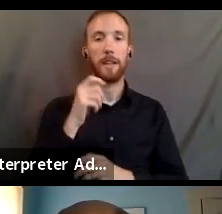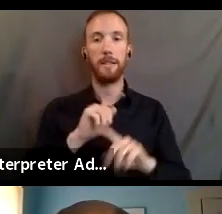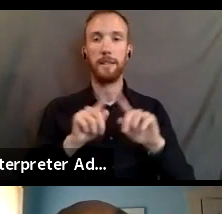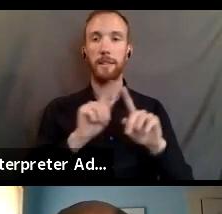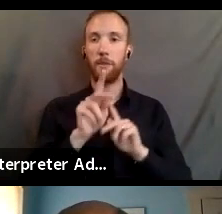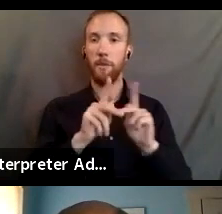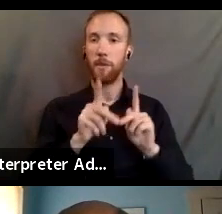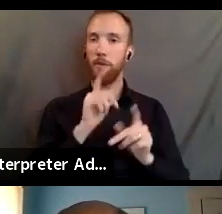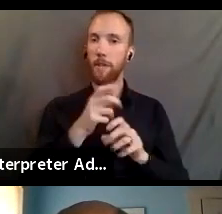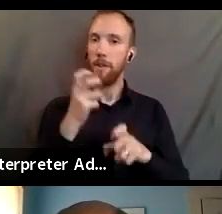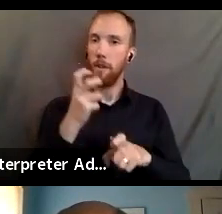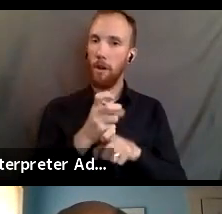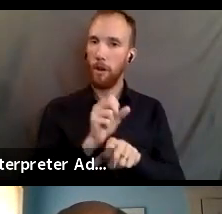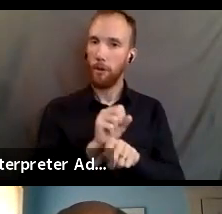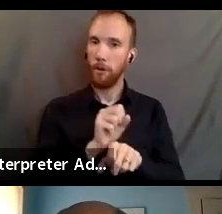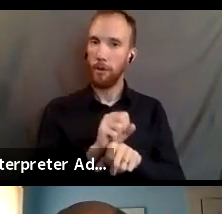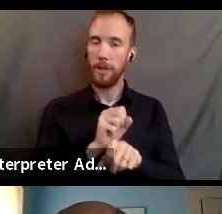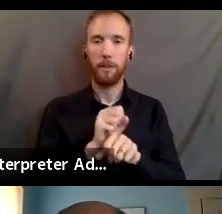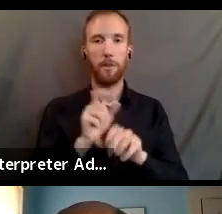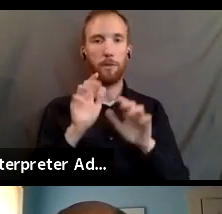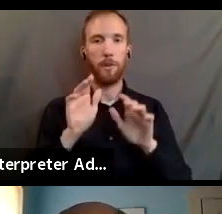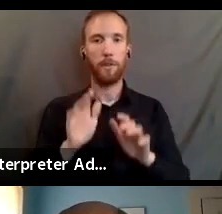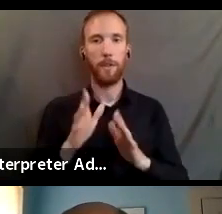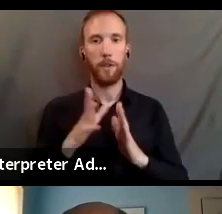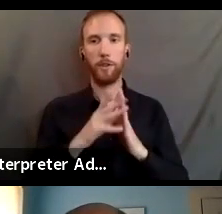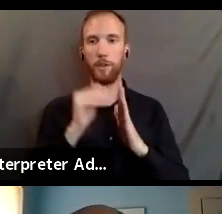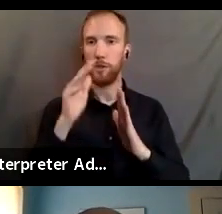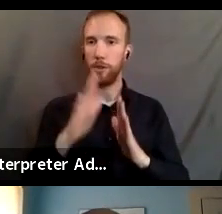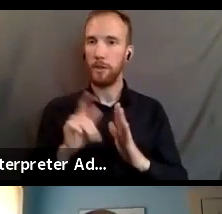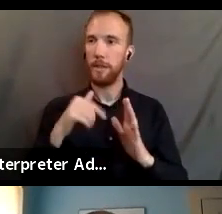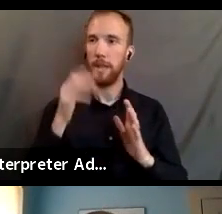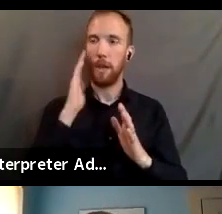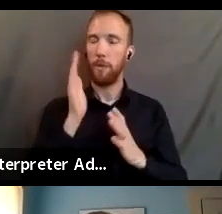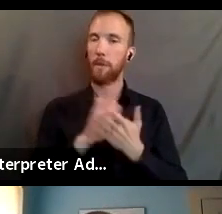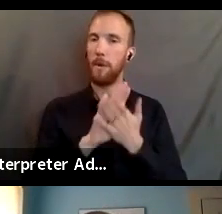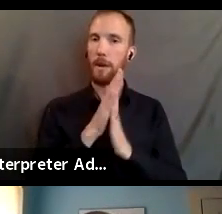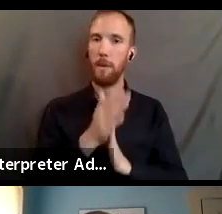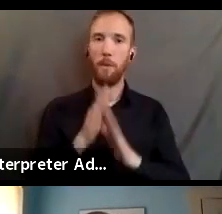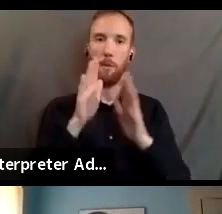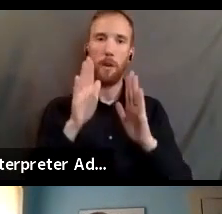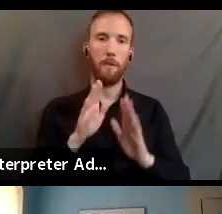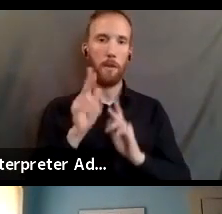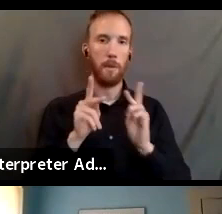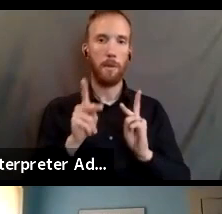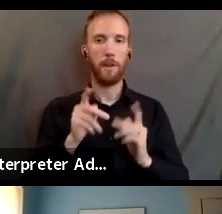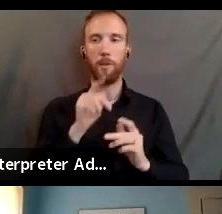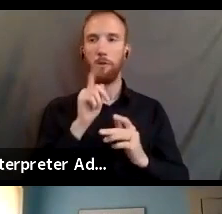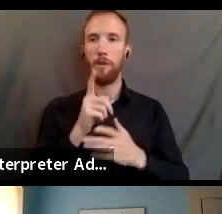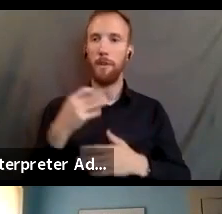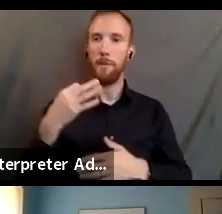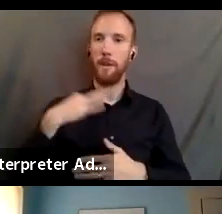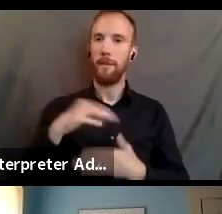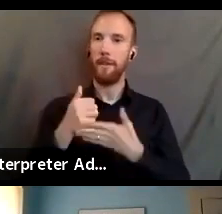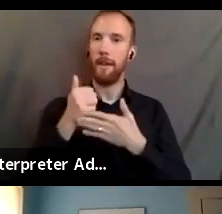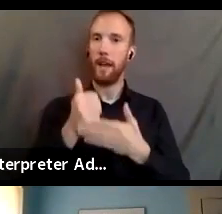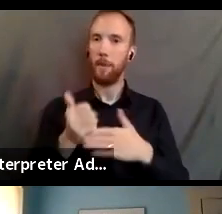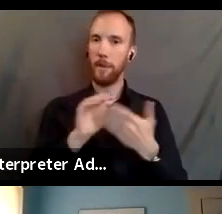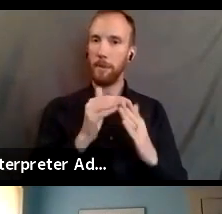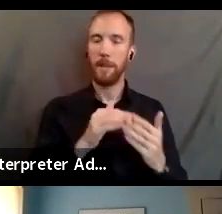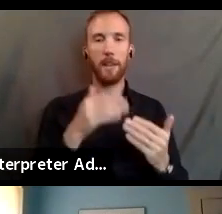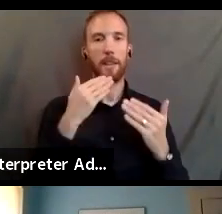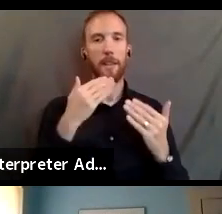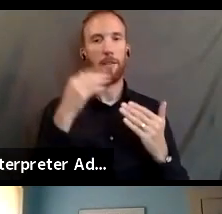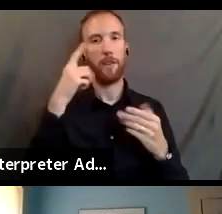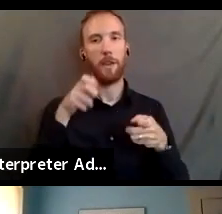relentless students and we're going to become positive contributions to the community thank you very much for this opportunity and it's such a